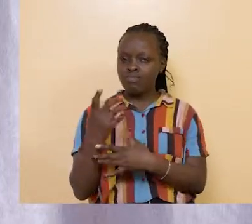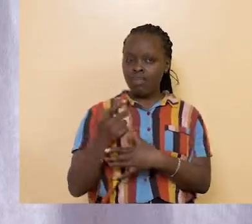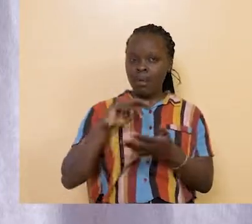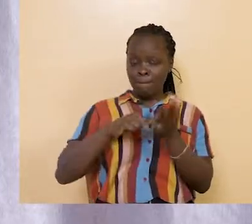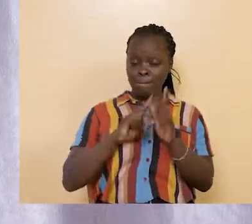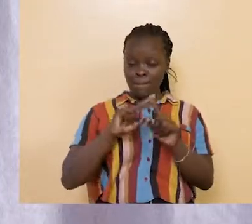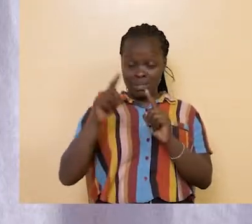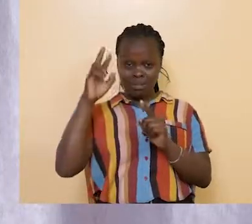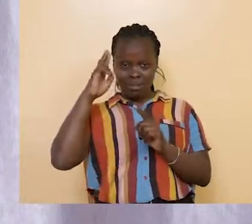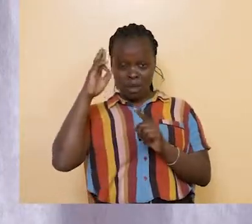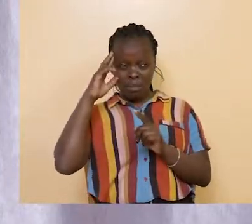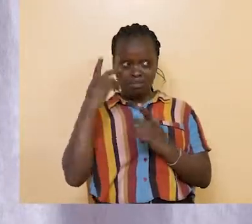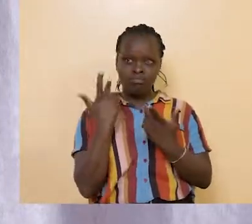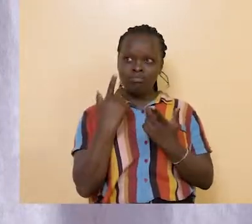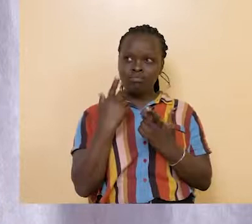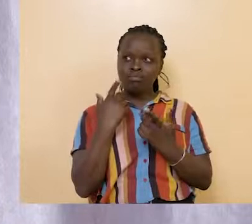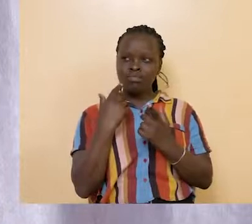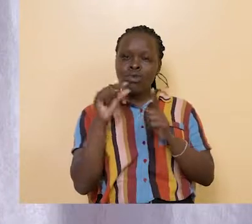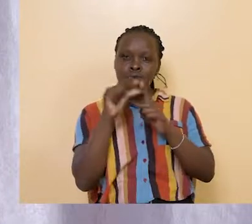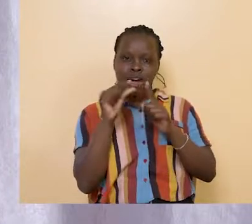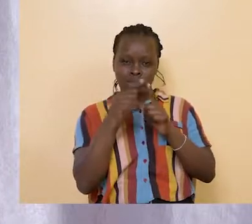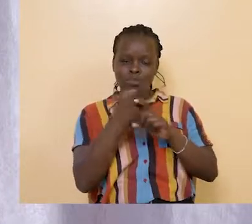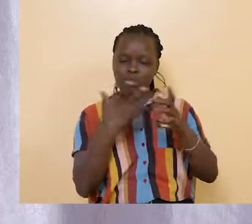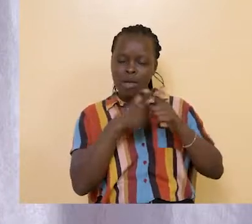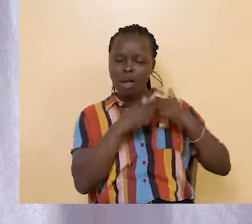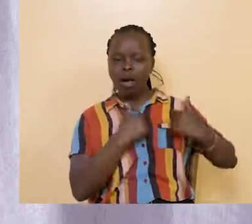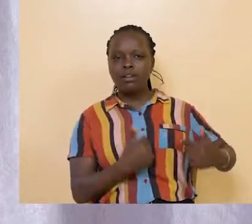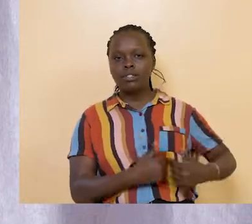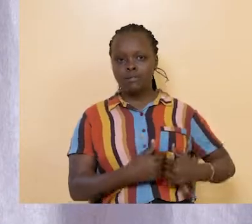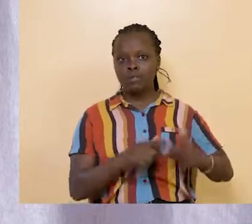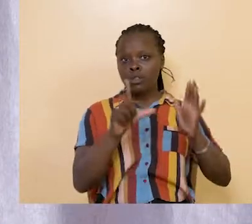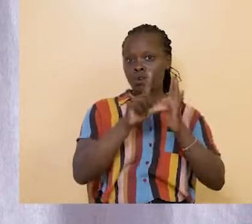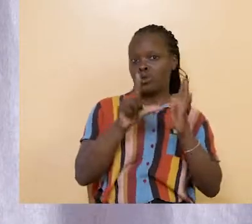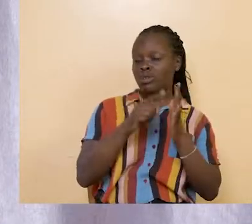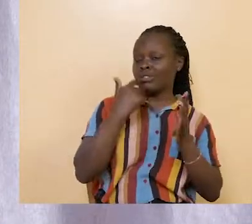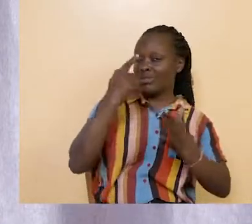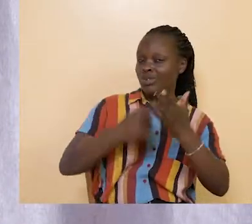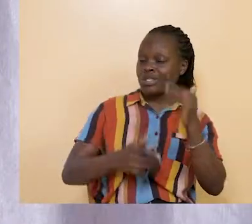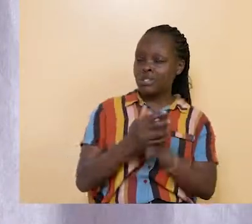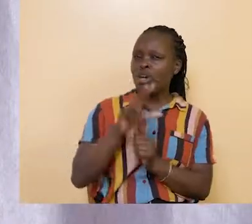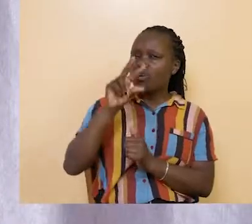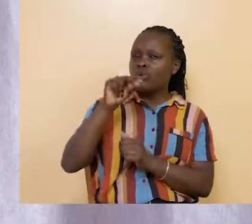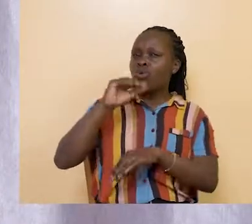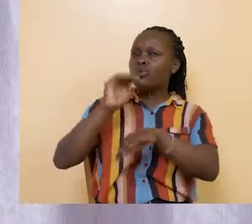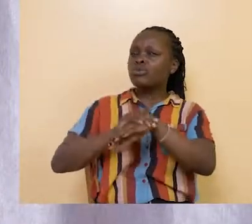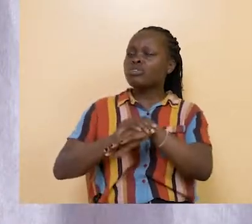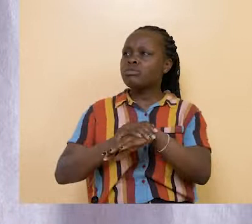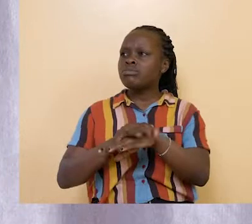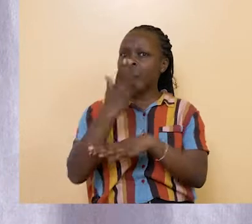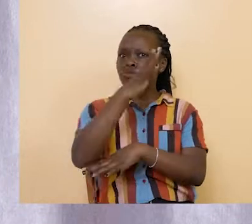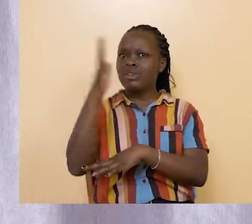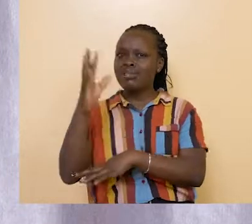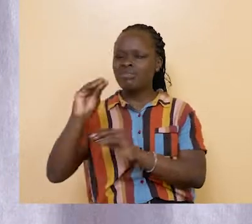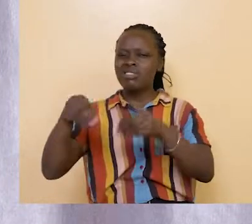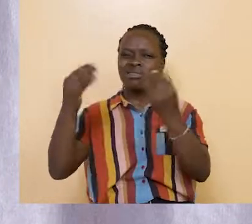function of our hearts. Luke chapter 6, verses 43 reminds us this. No good tree bears